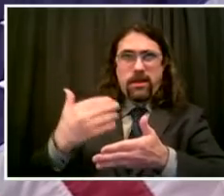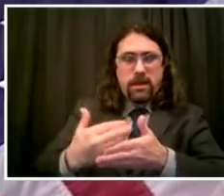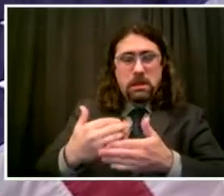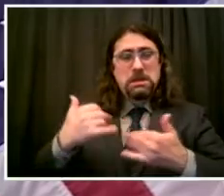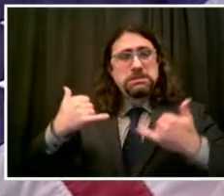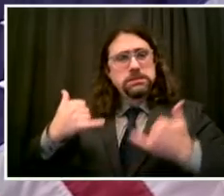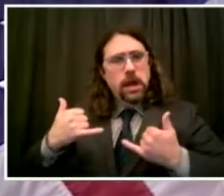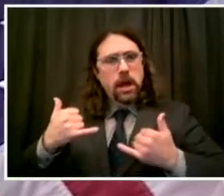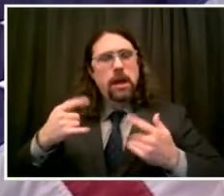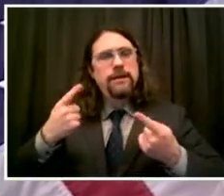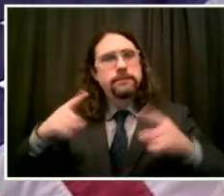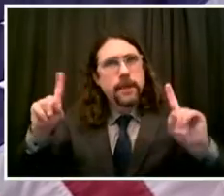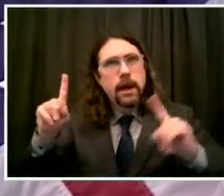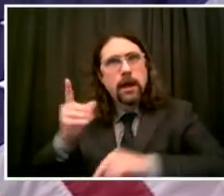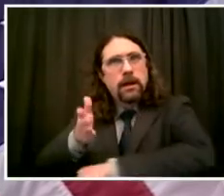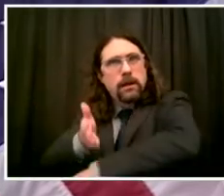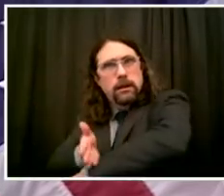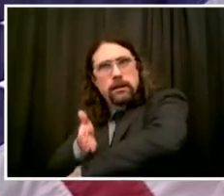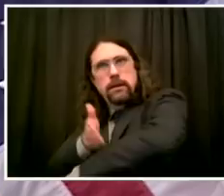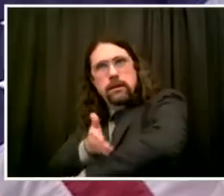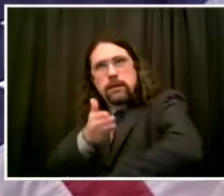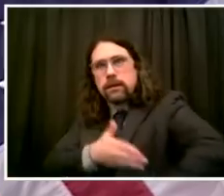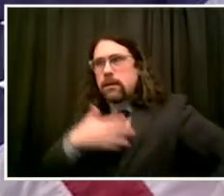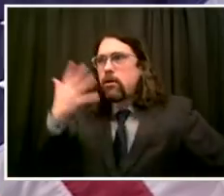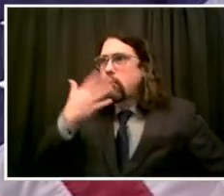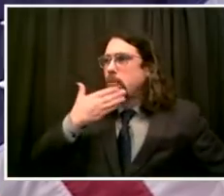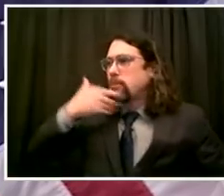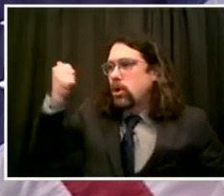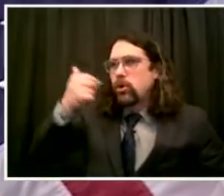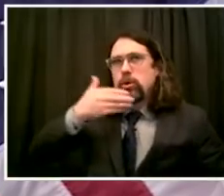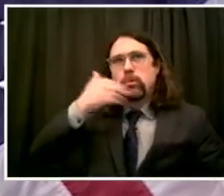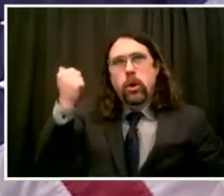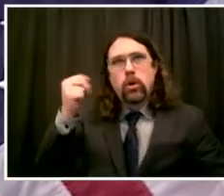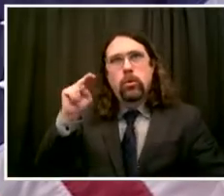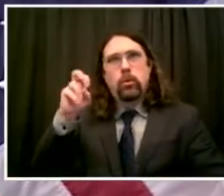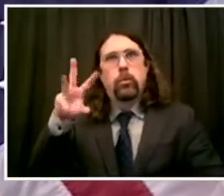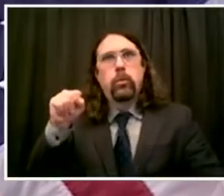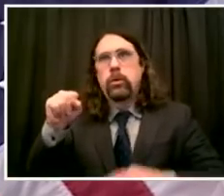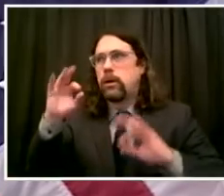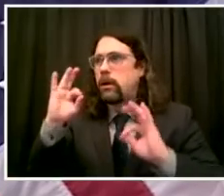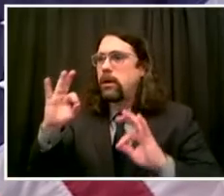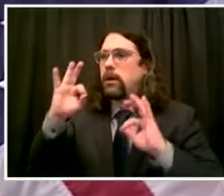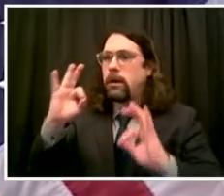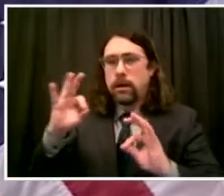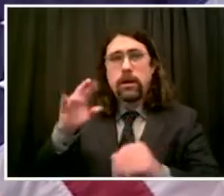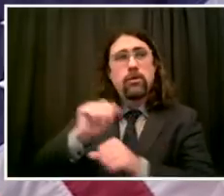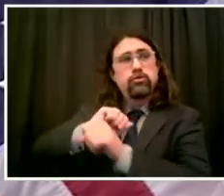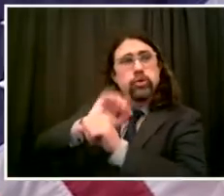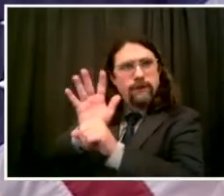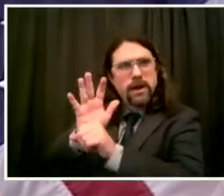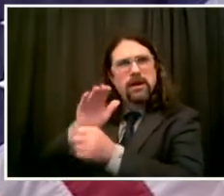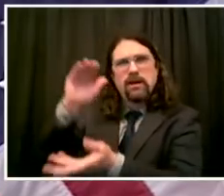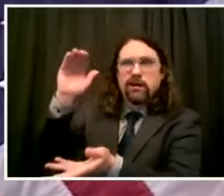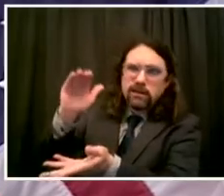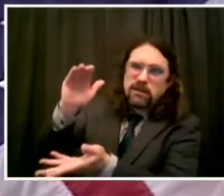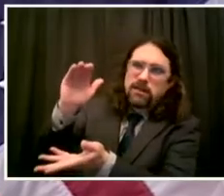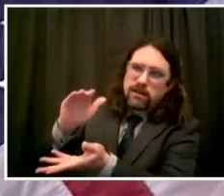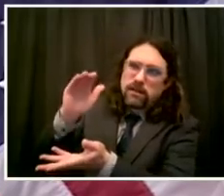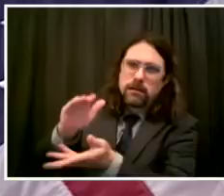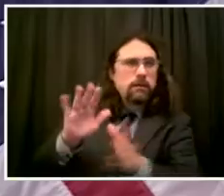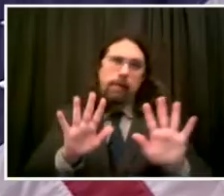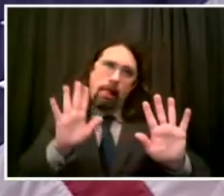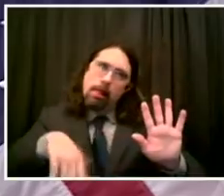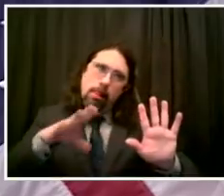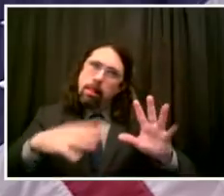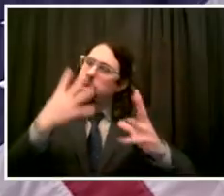much bigger progress. And now, as I talked about a few days ago, the whole idea is to get on the offensive against